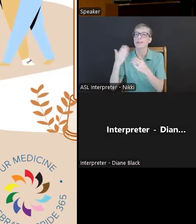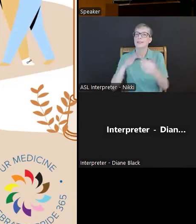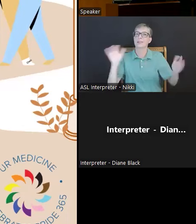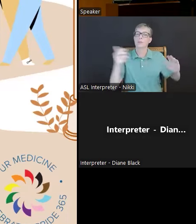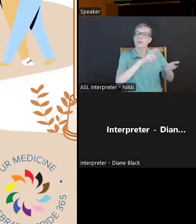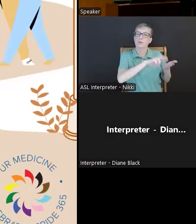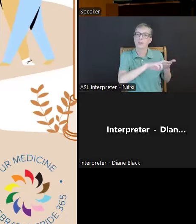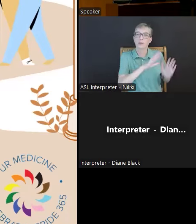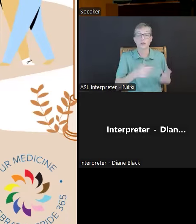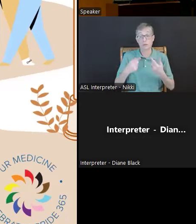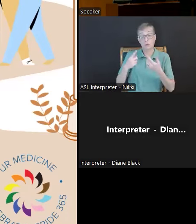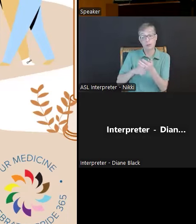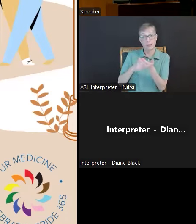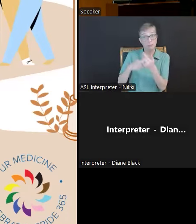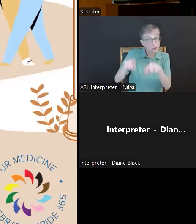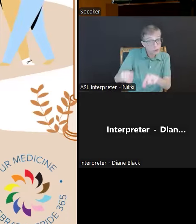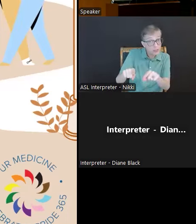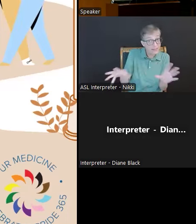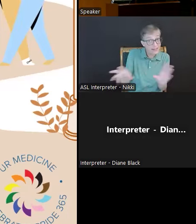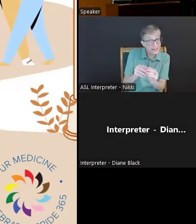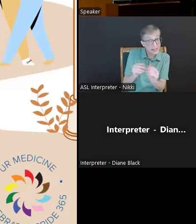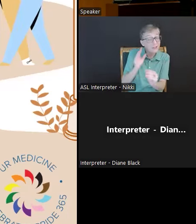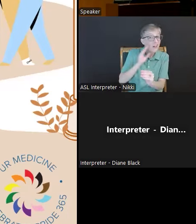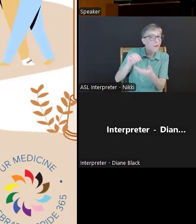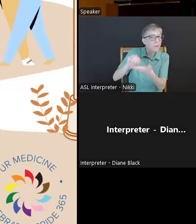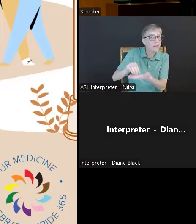session. And again, that's where like some of those